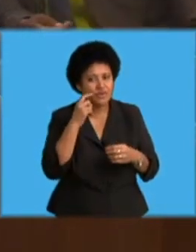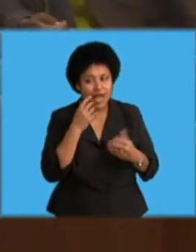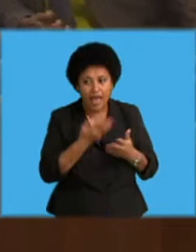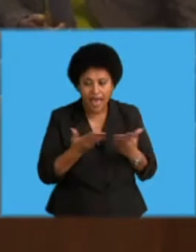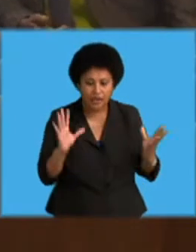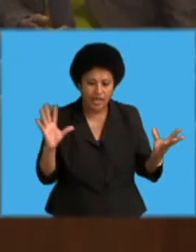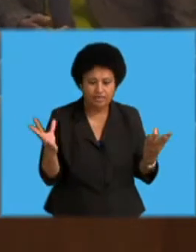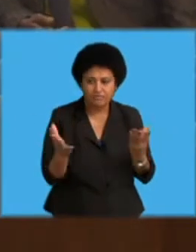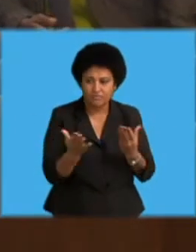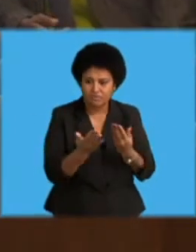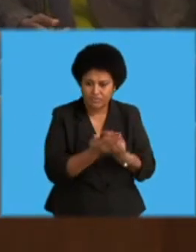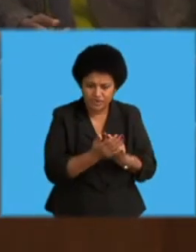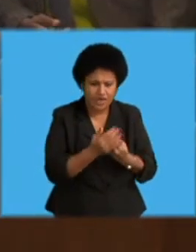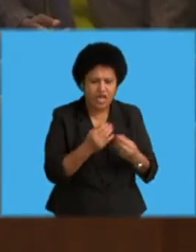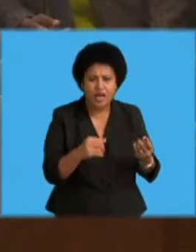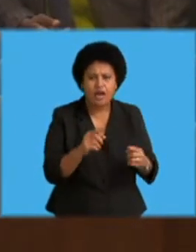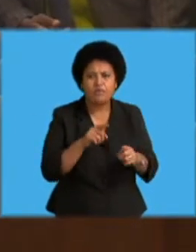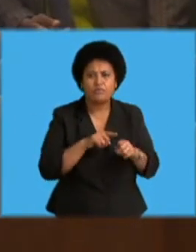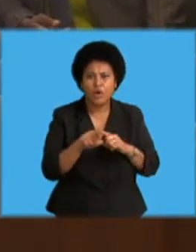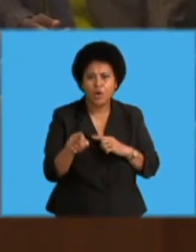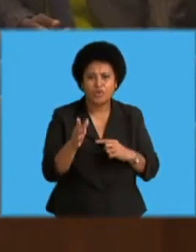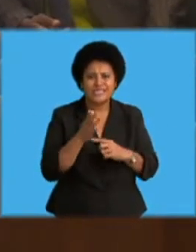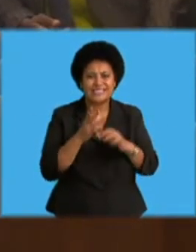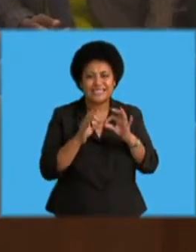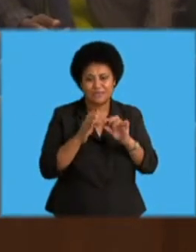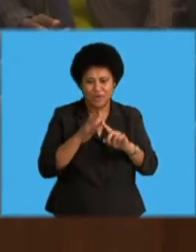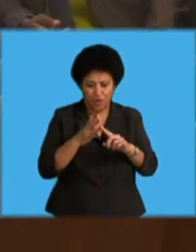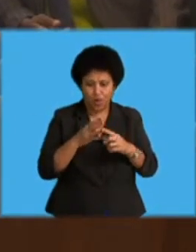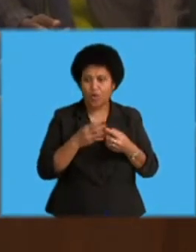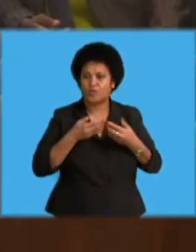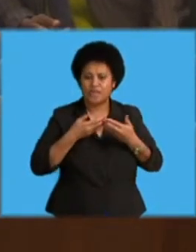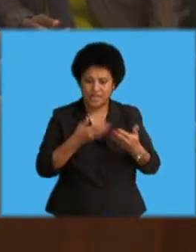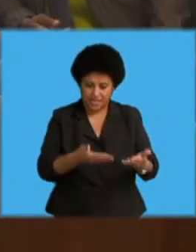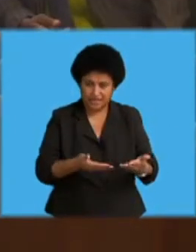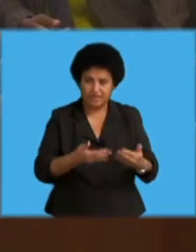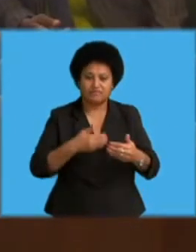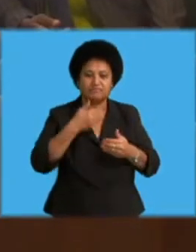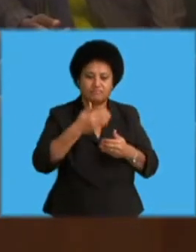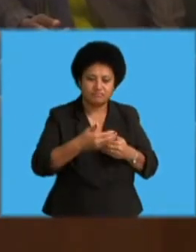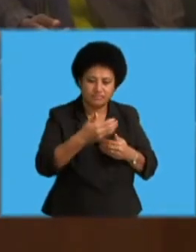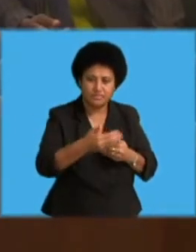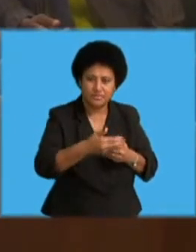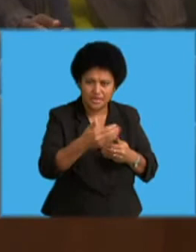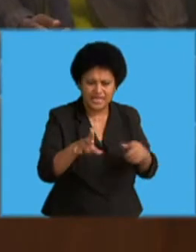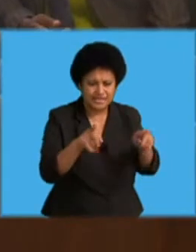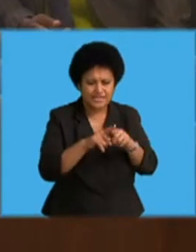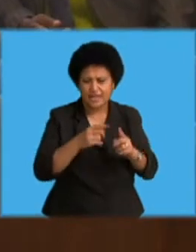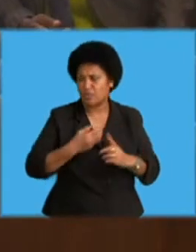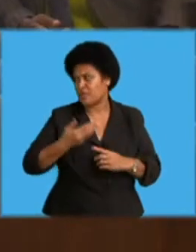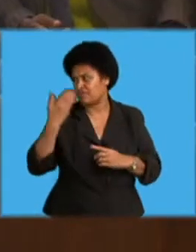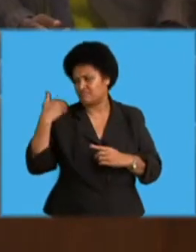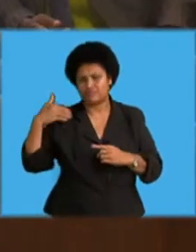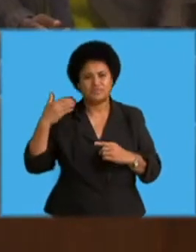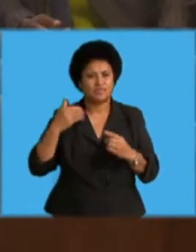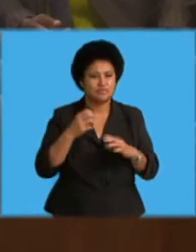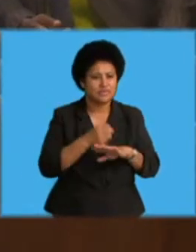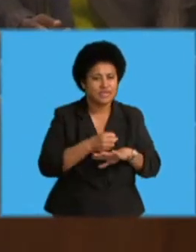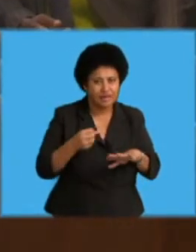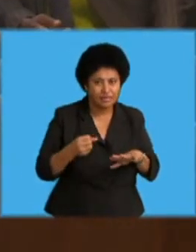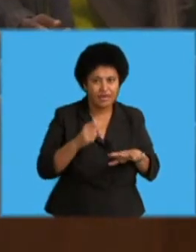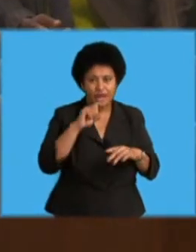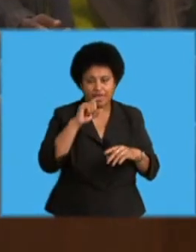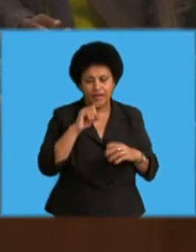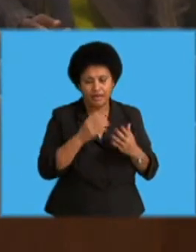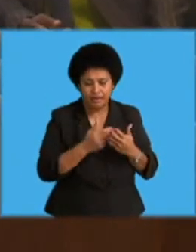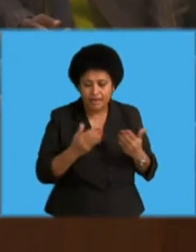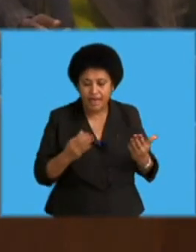together many of these T-bills that have been issued over a period of time, both by this government and the previous governments, and how we can consolidate it to